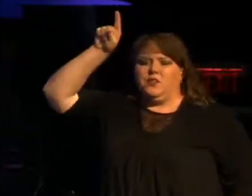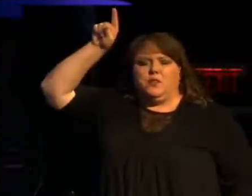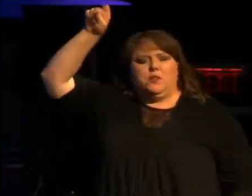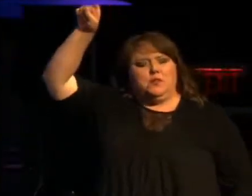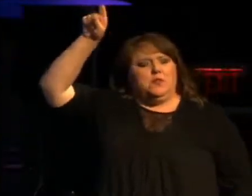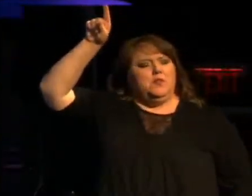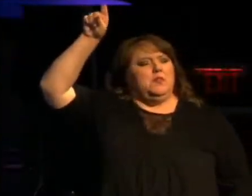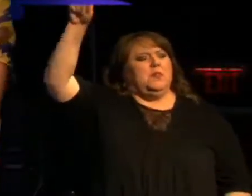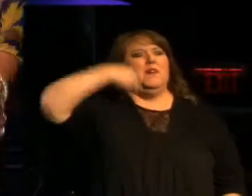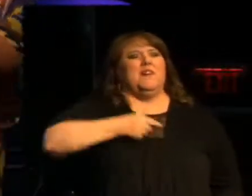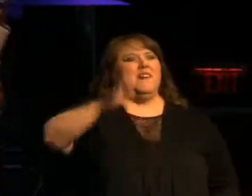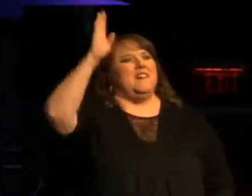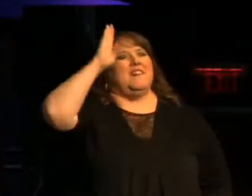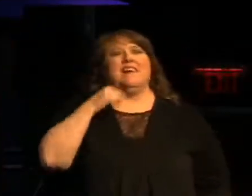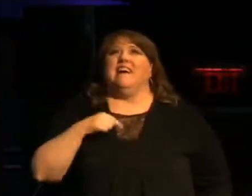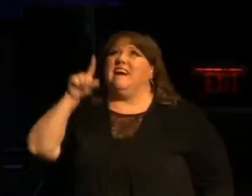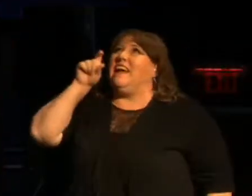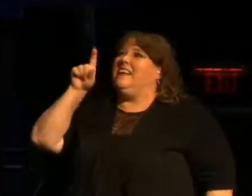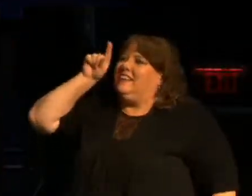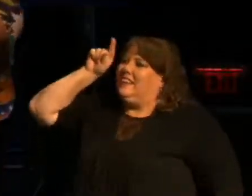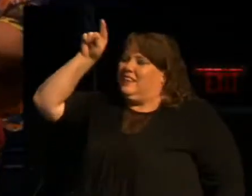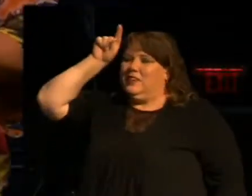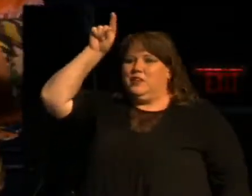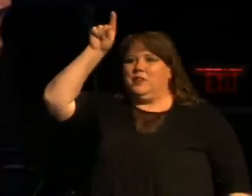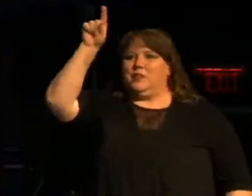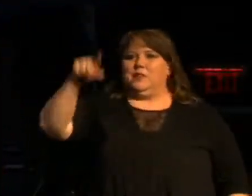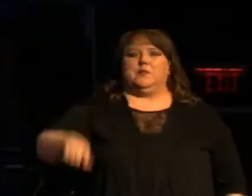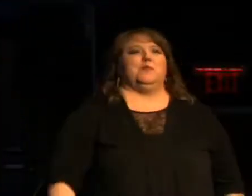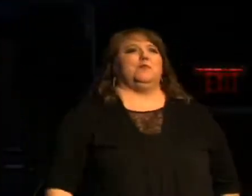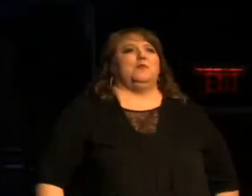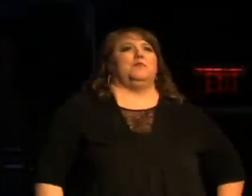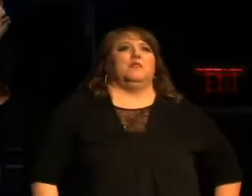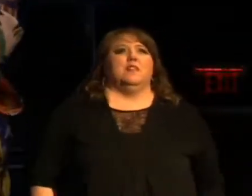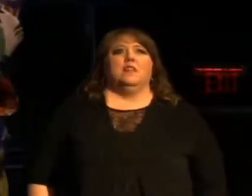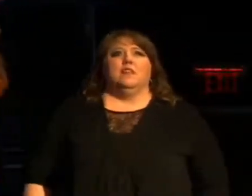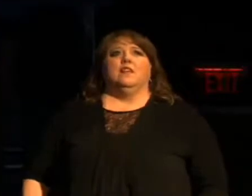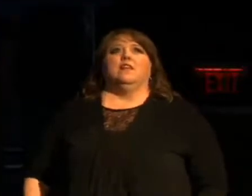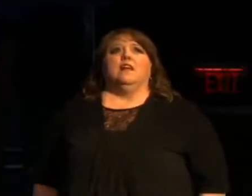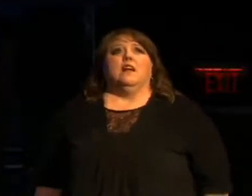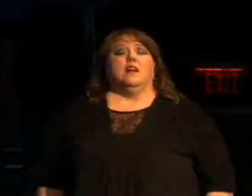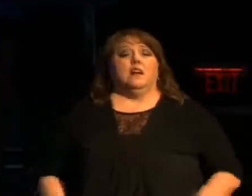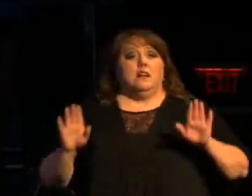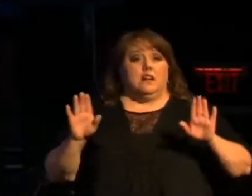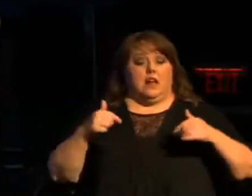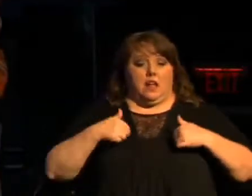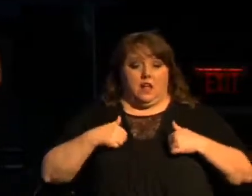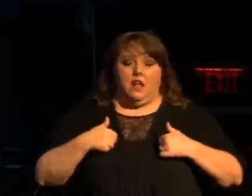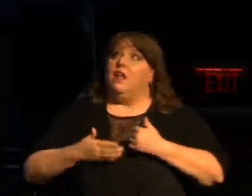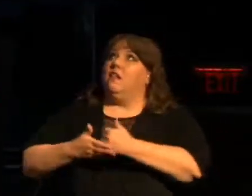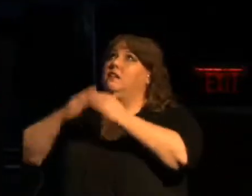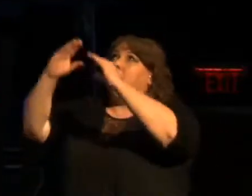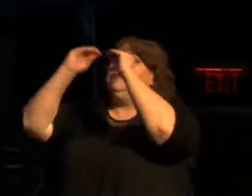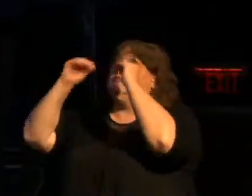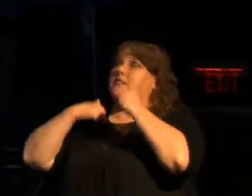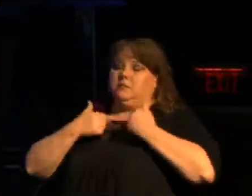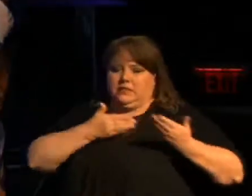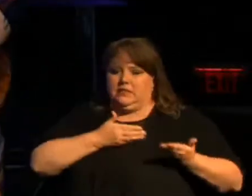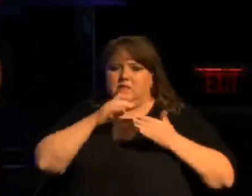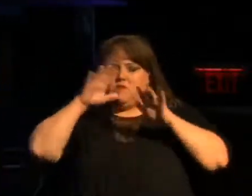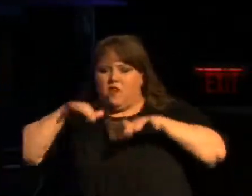you. Oh, God, I need you. Here we go now. So take me to